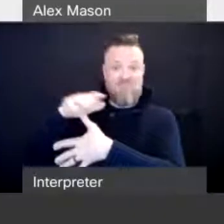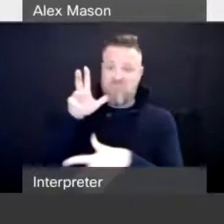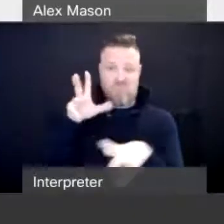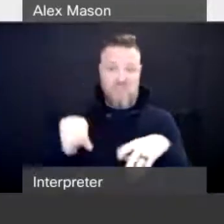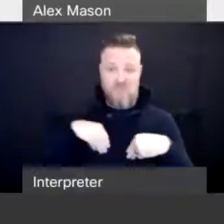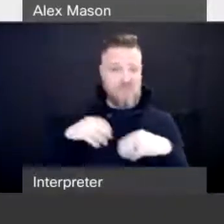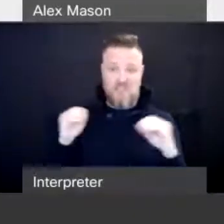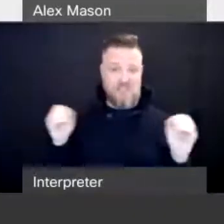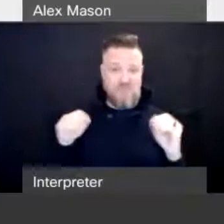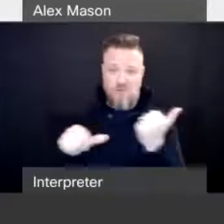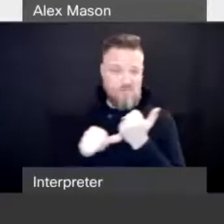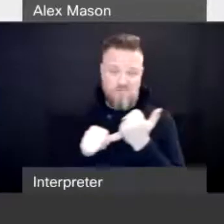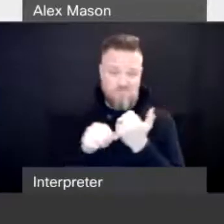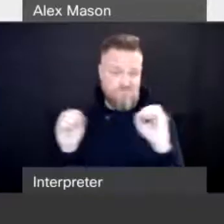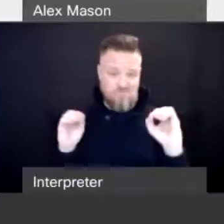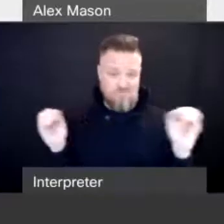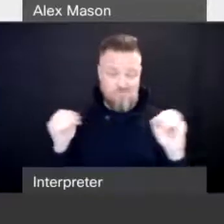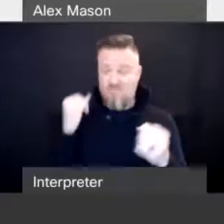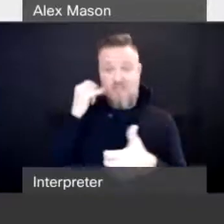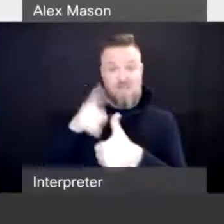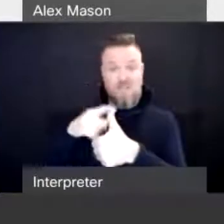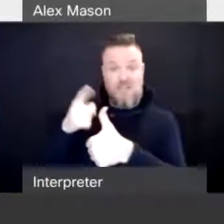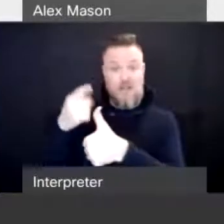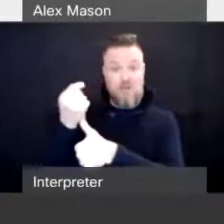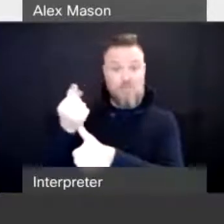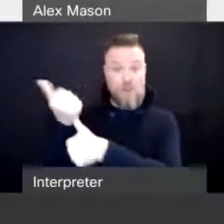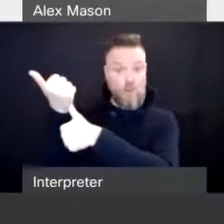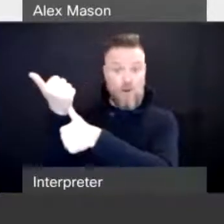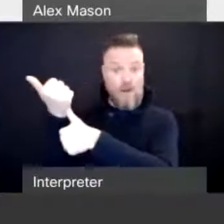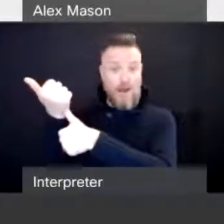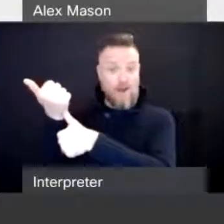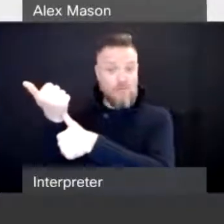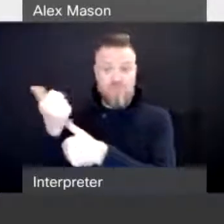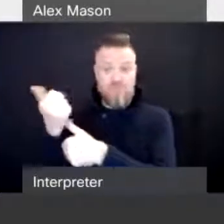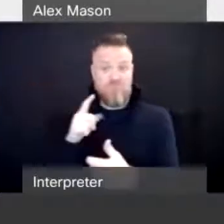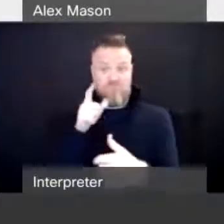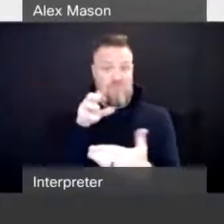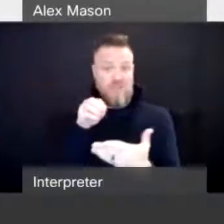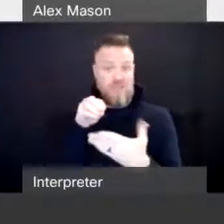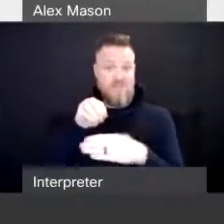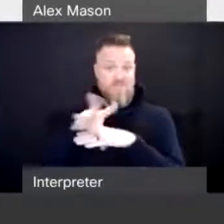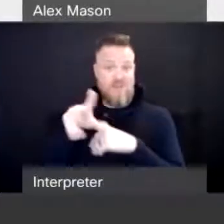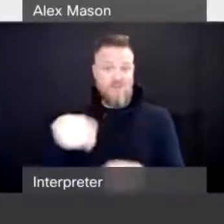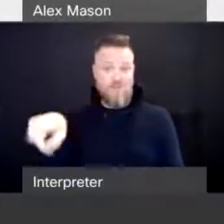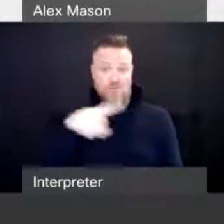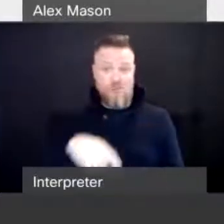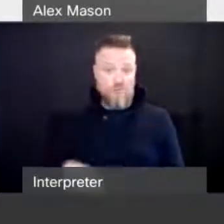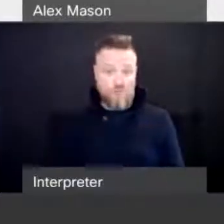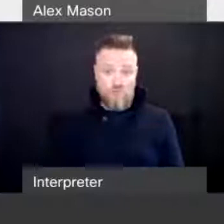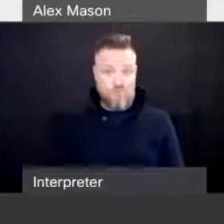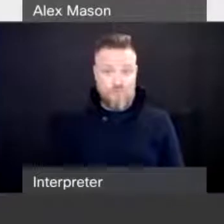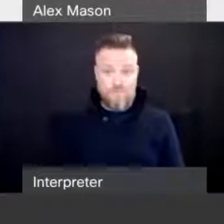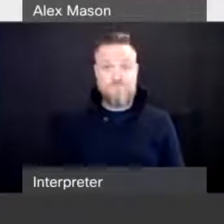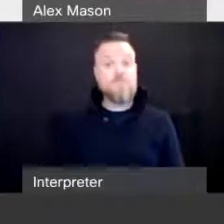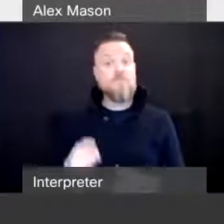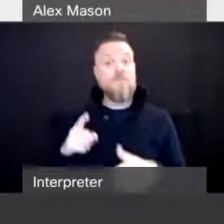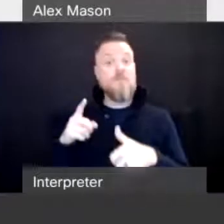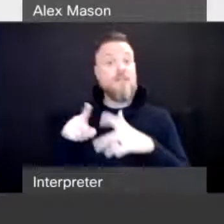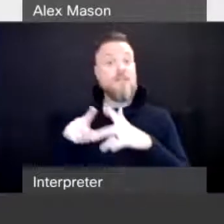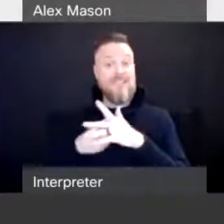And so throwing out the top wouldn't really affect you. The only starting point is